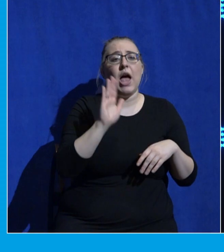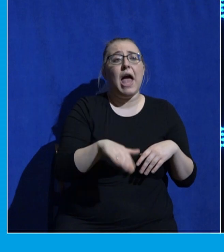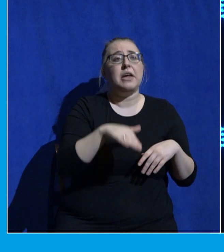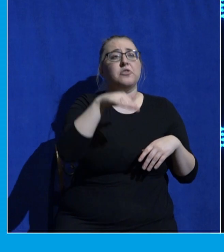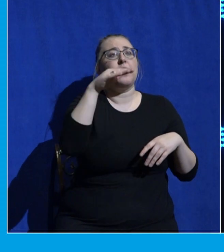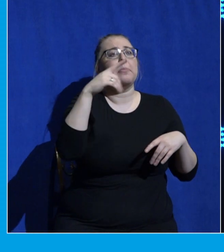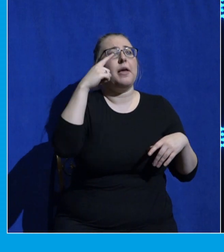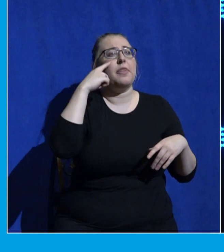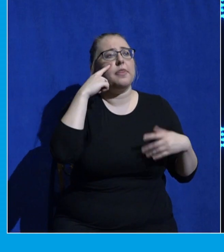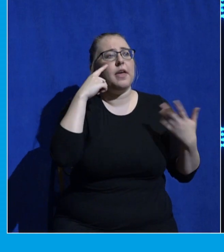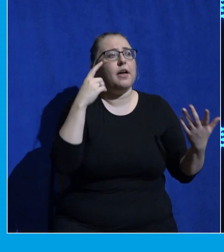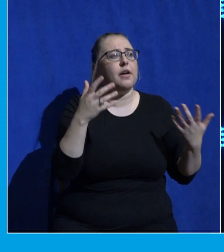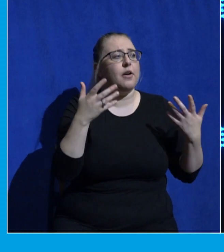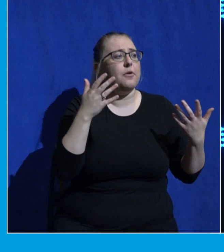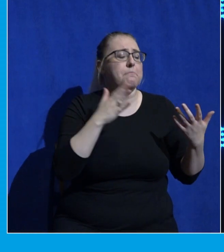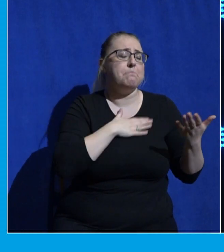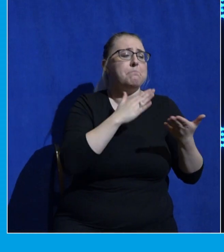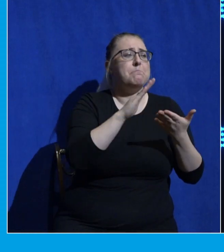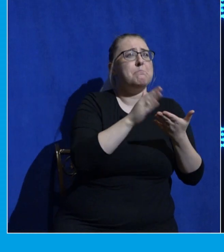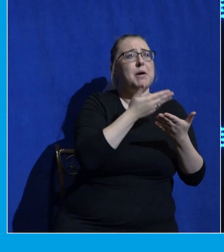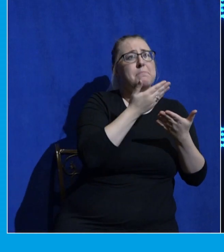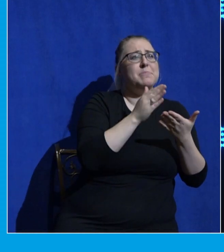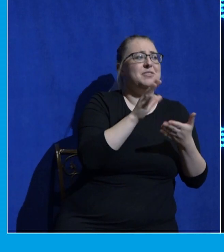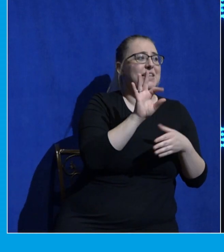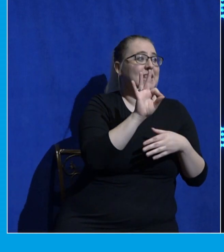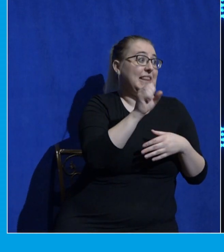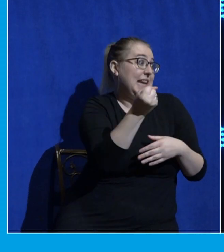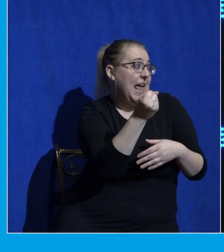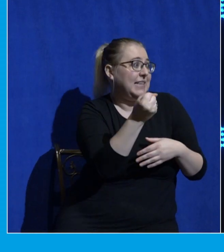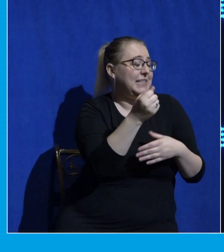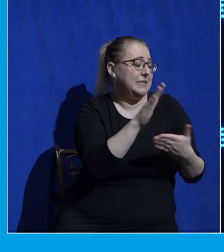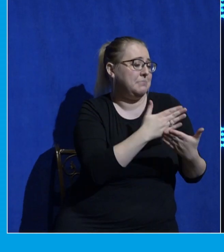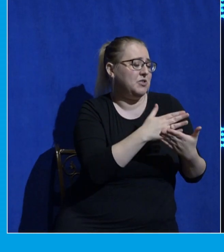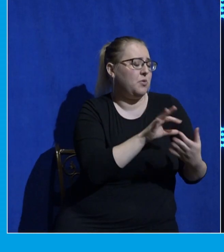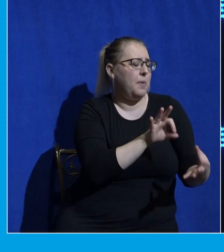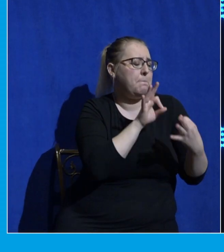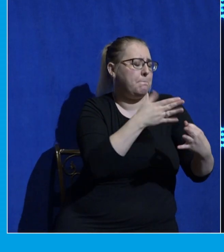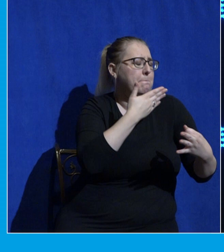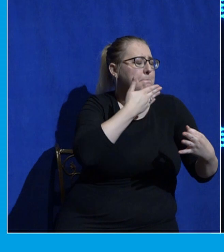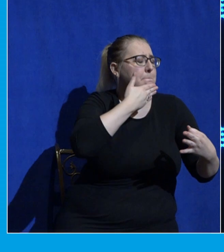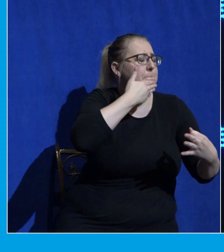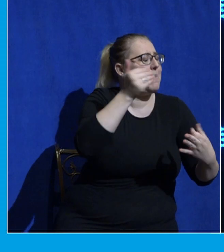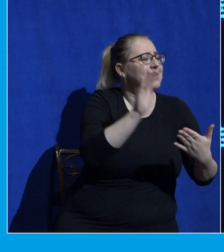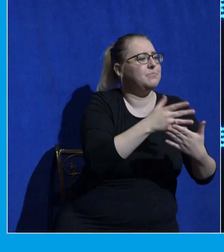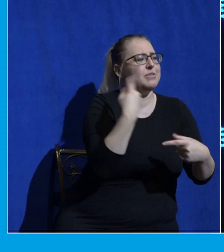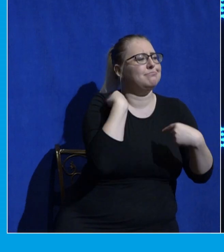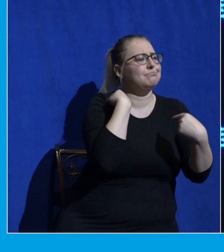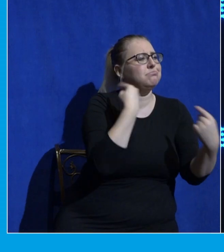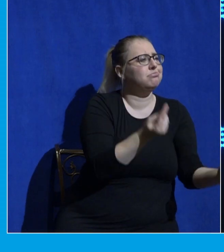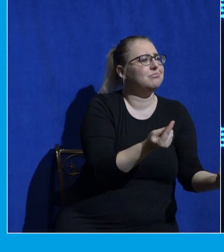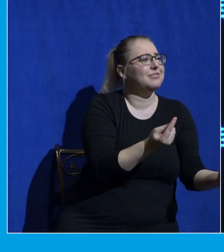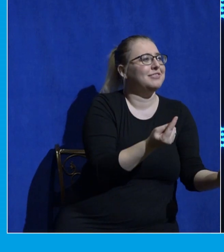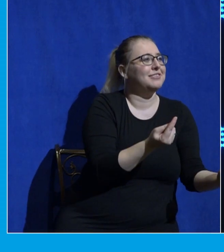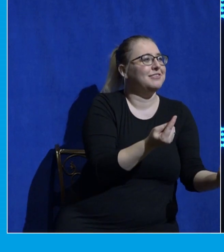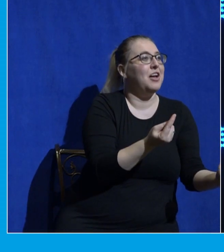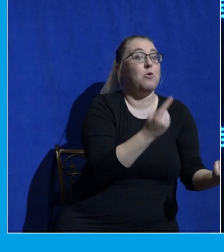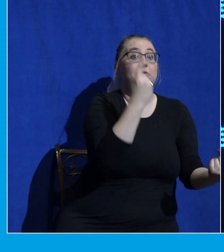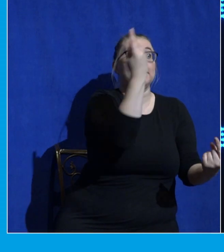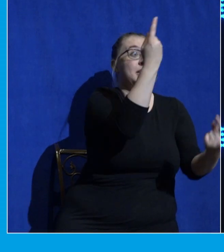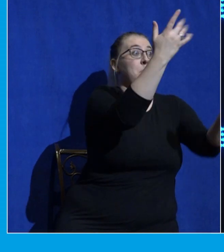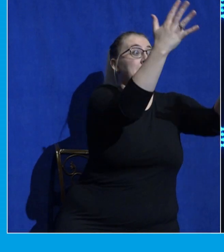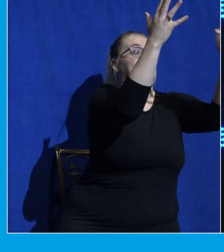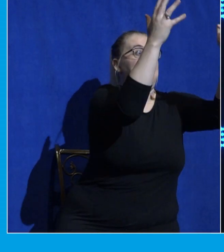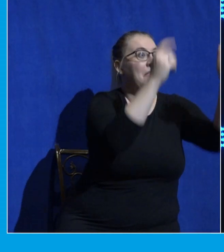that, or even right now, I think the music that I grew up with in the 90s was the best music ever created. And I'm always thinking, here we go, I got an amen over